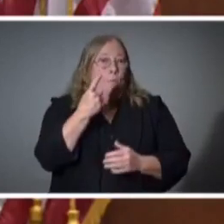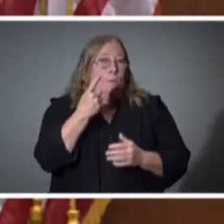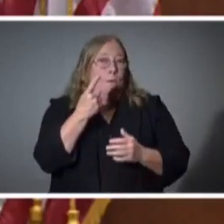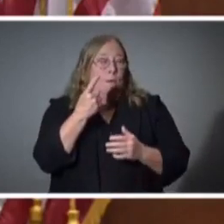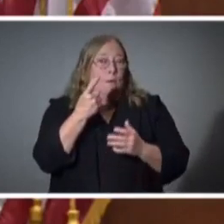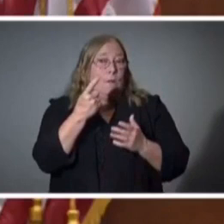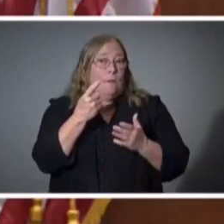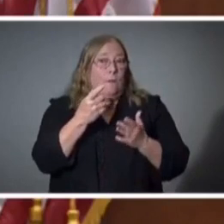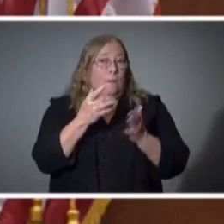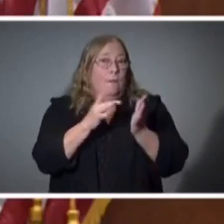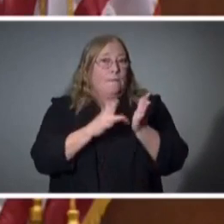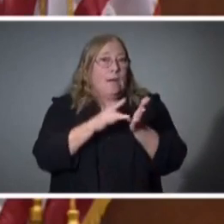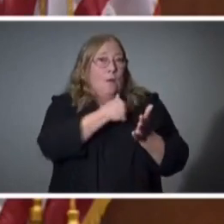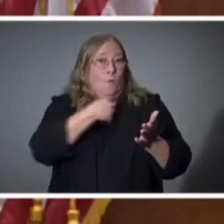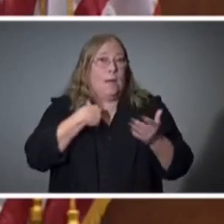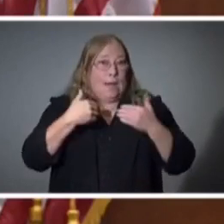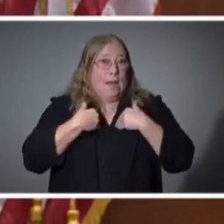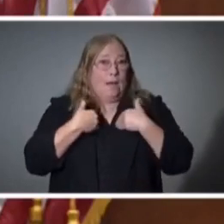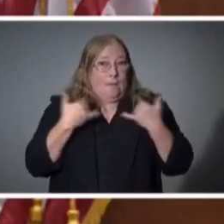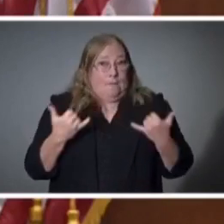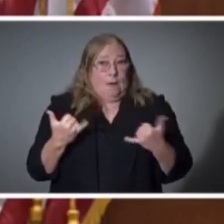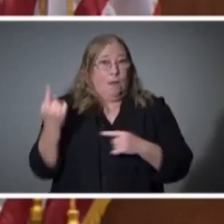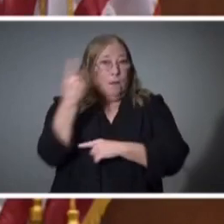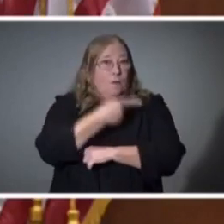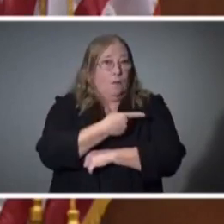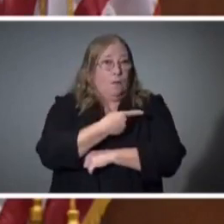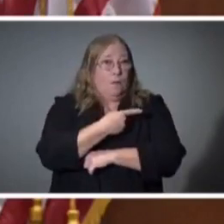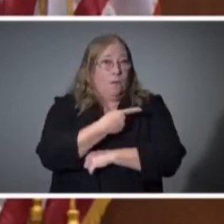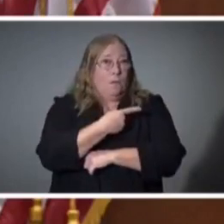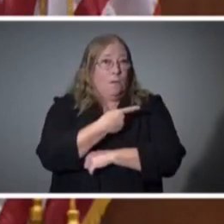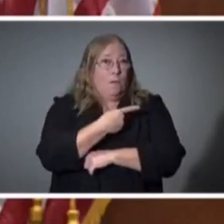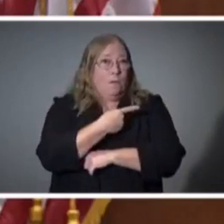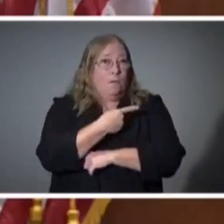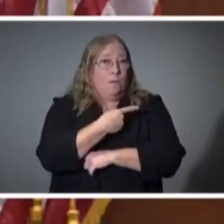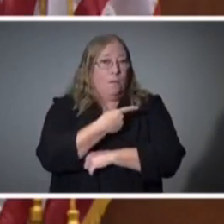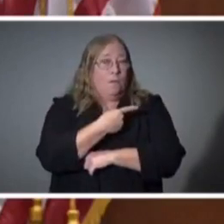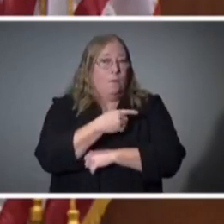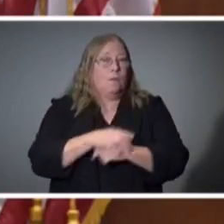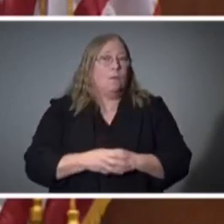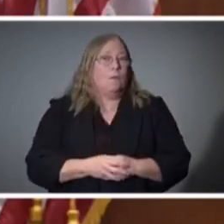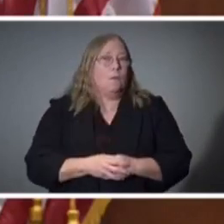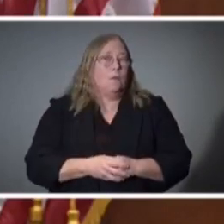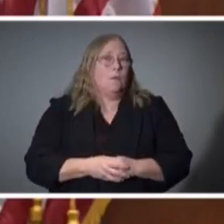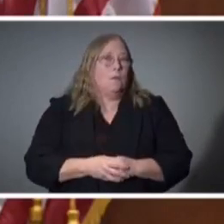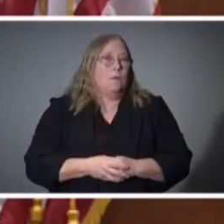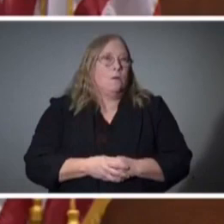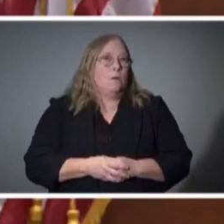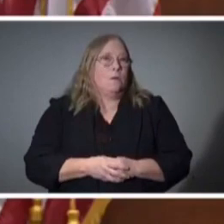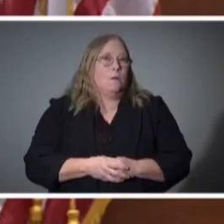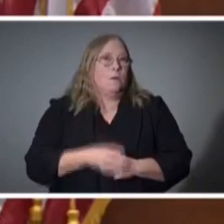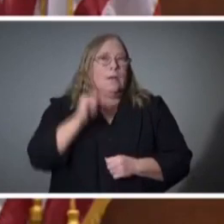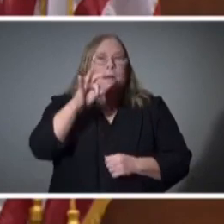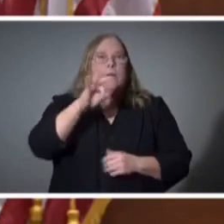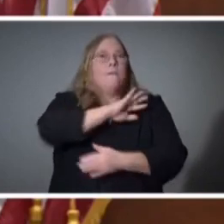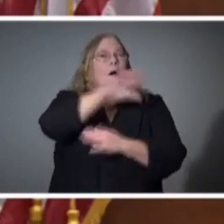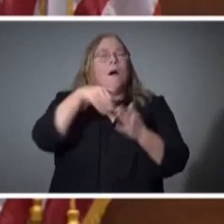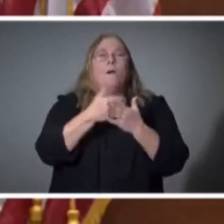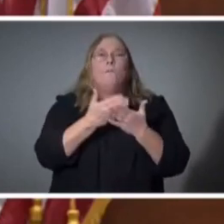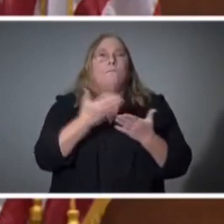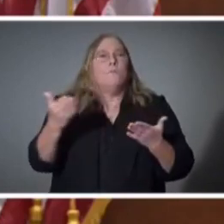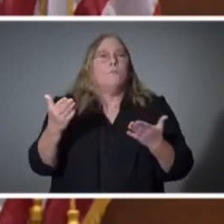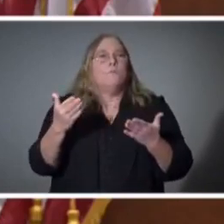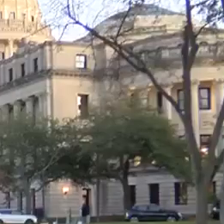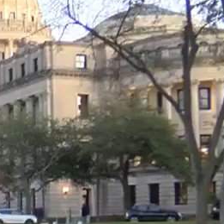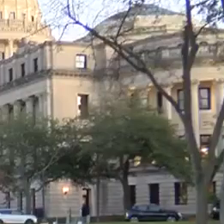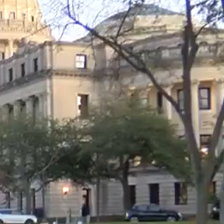The vaccine is on the horizon for coming to Mississippi later this month, and today the CDC voted overwhelmingly to have the first shipment go to